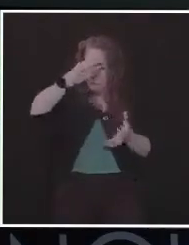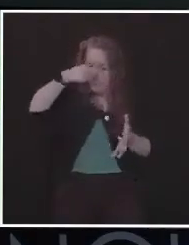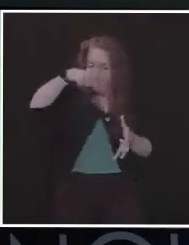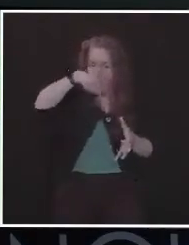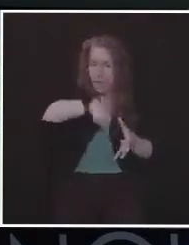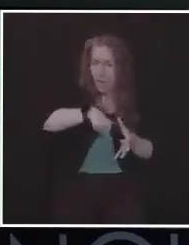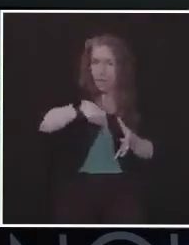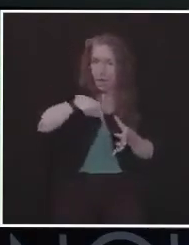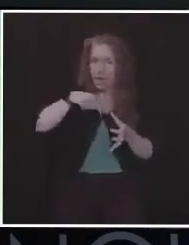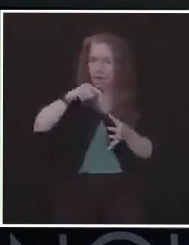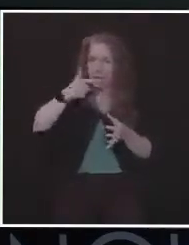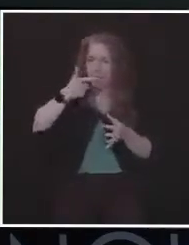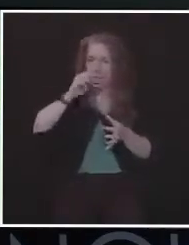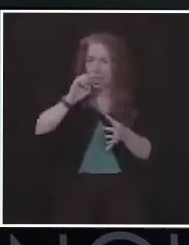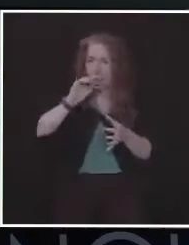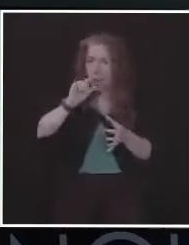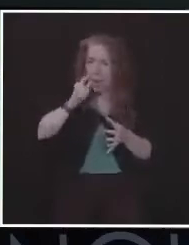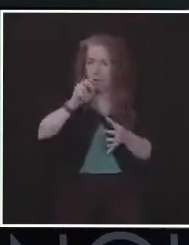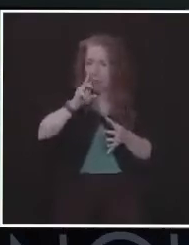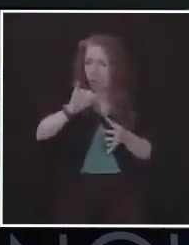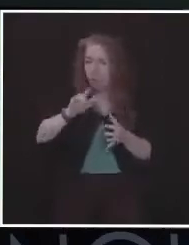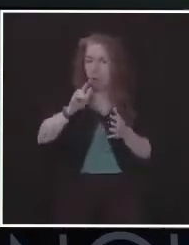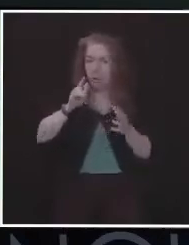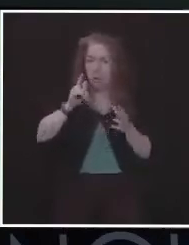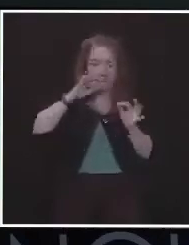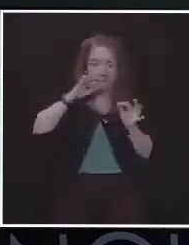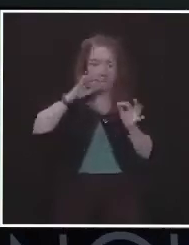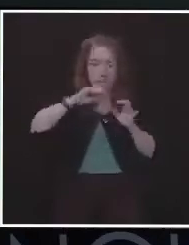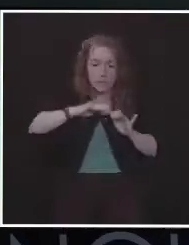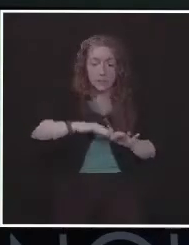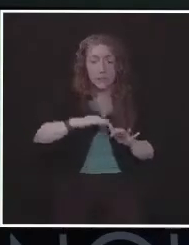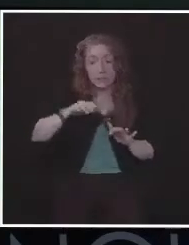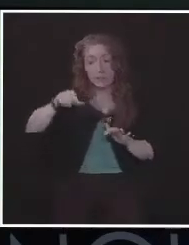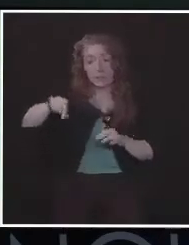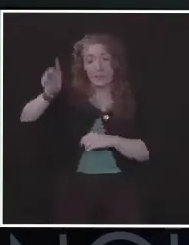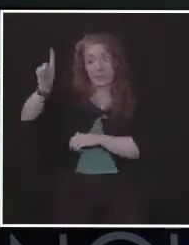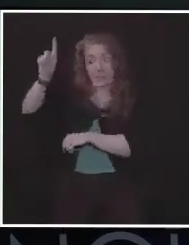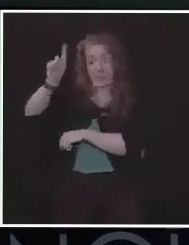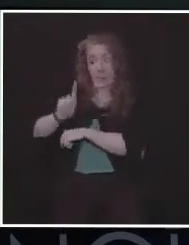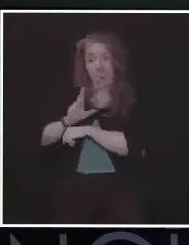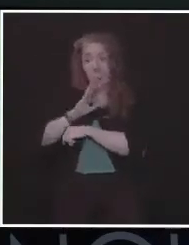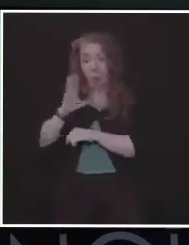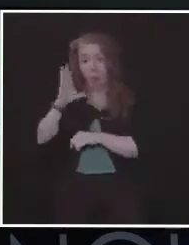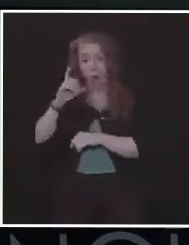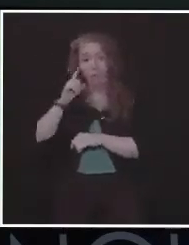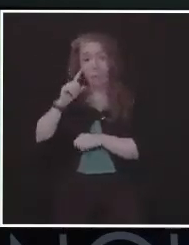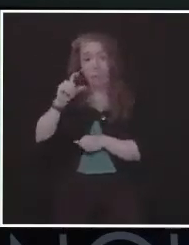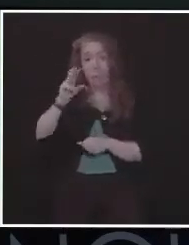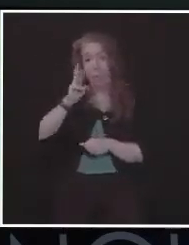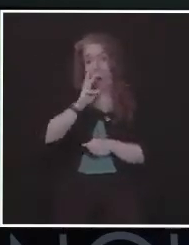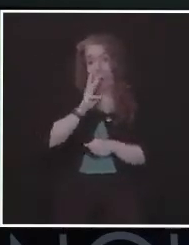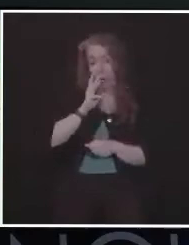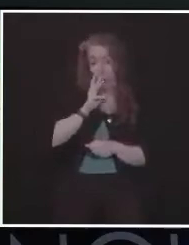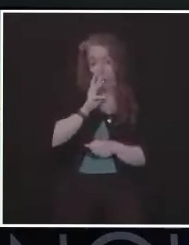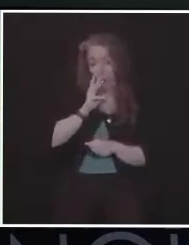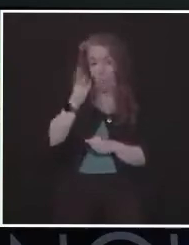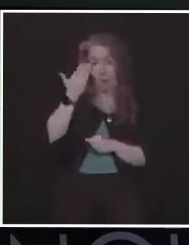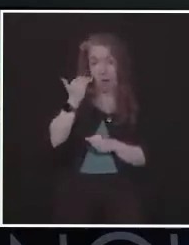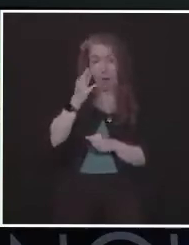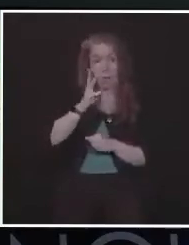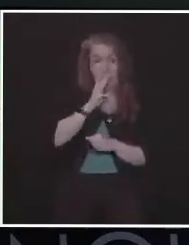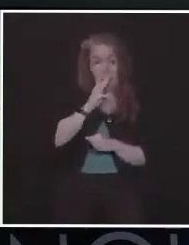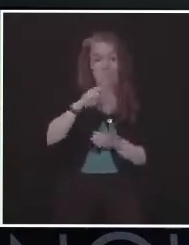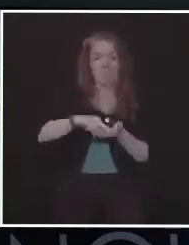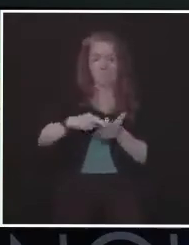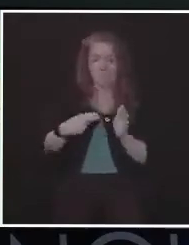looking for water. Because where there's water, there's fuel. And that could well